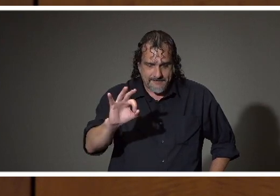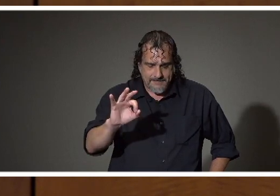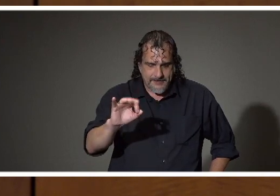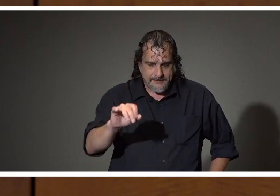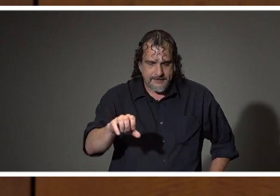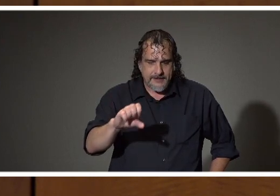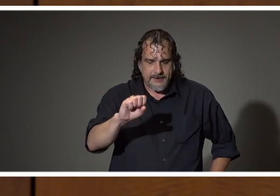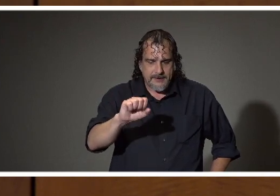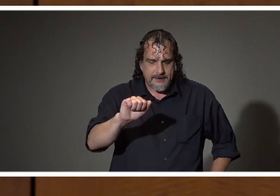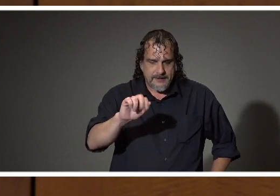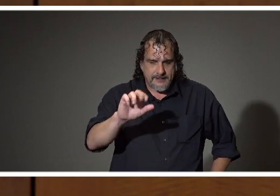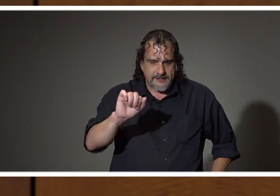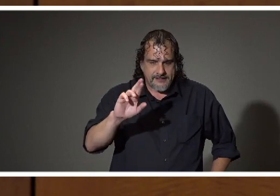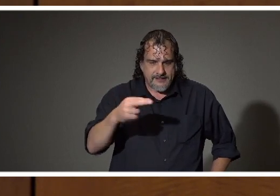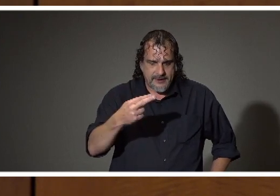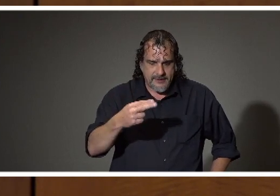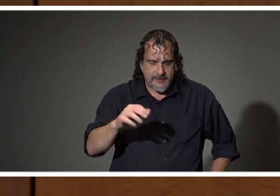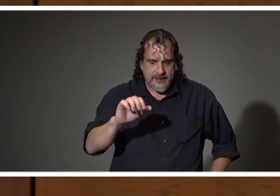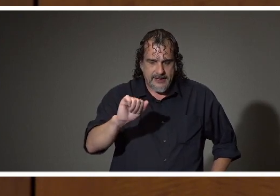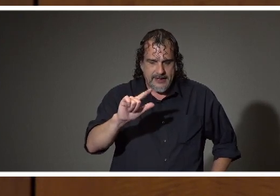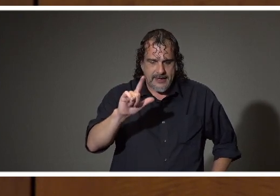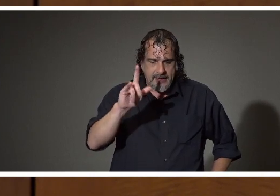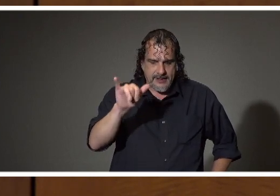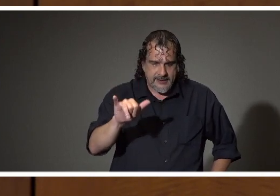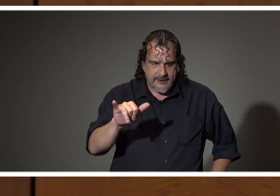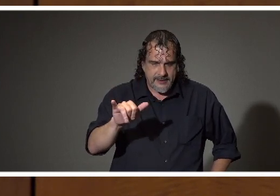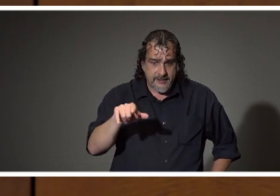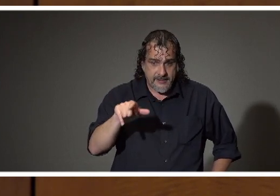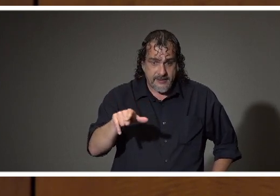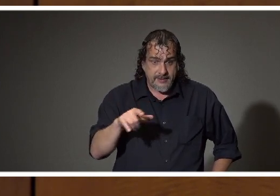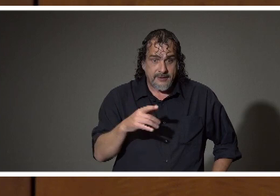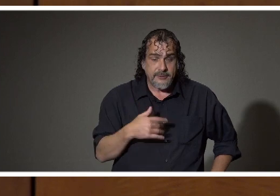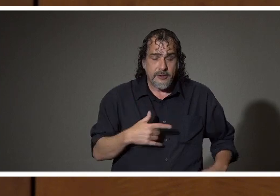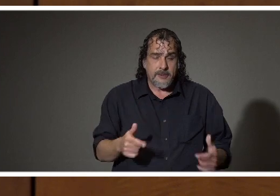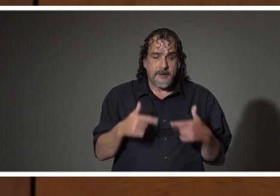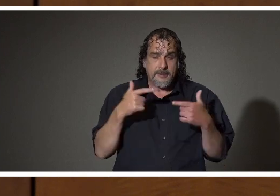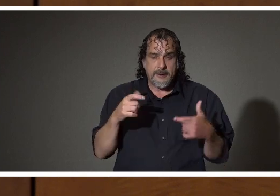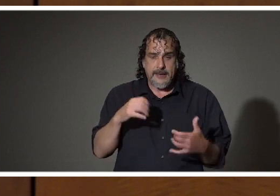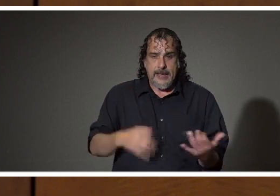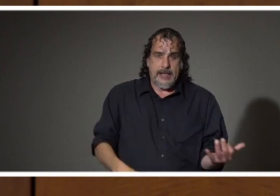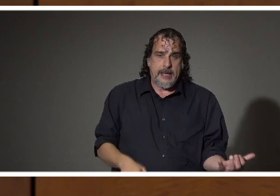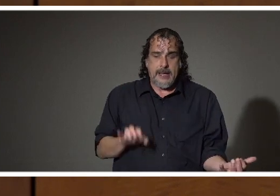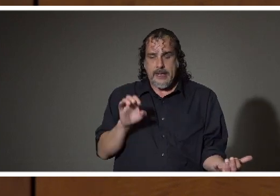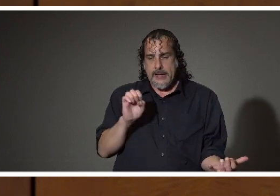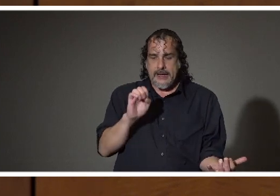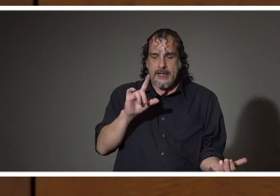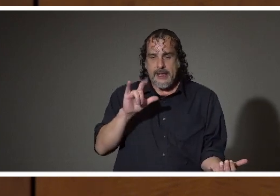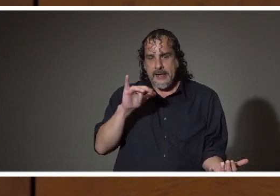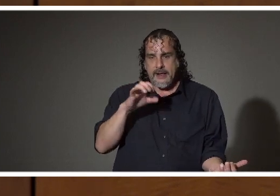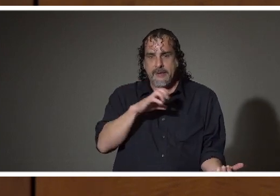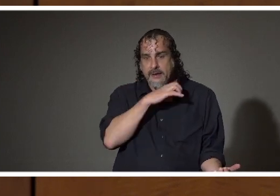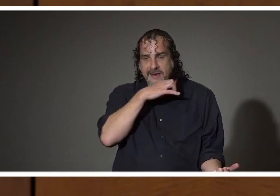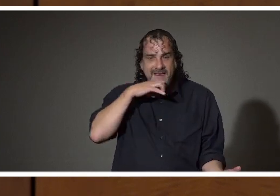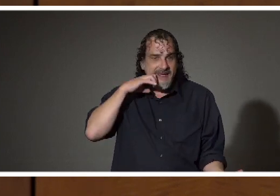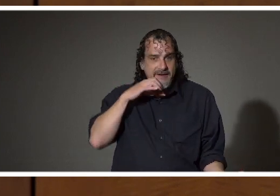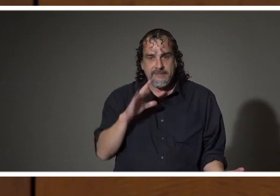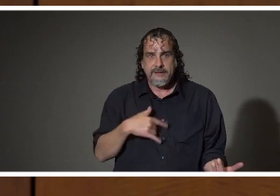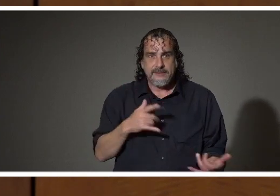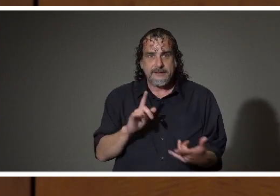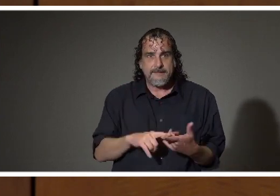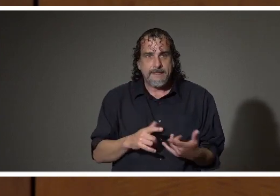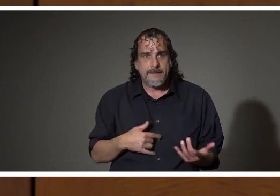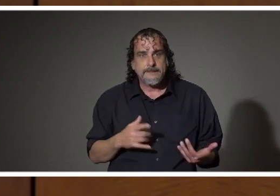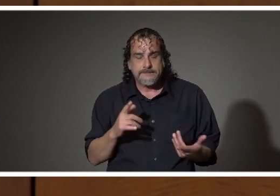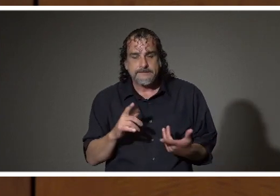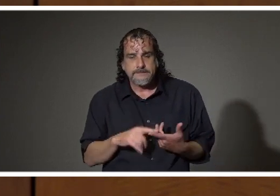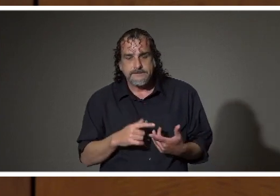Sarah Portera, Allie Ray Warren. Allie Ray Warren is a huge Elvis fan, so happy birthday, Allie Ray, who loves